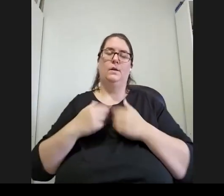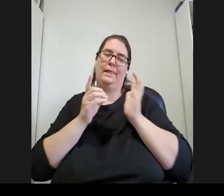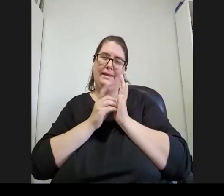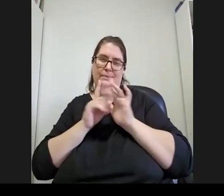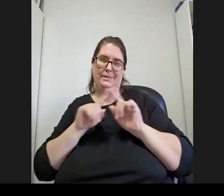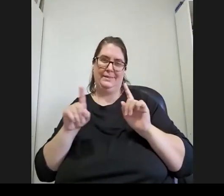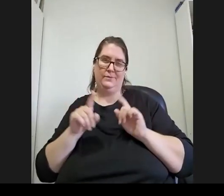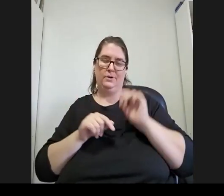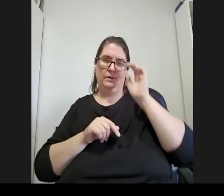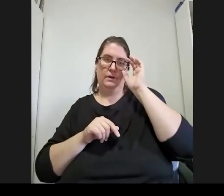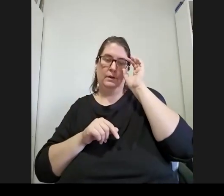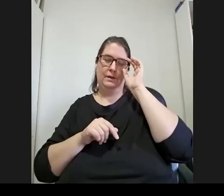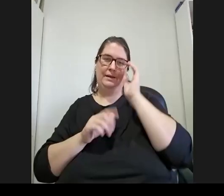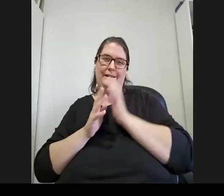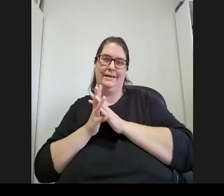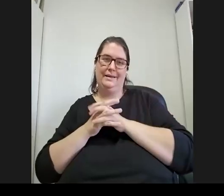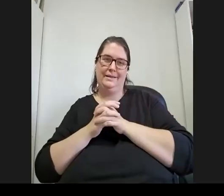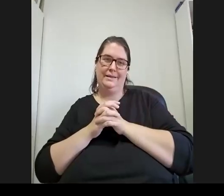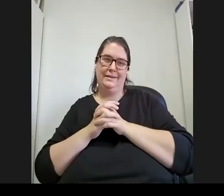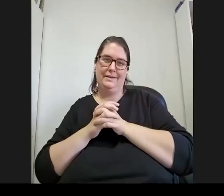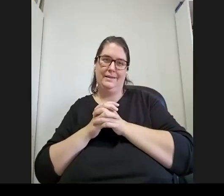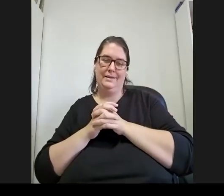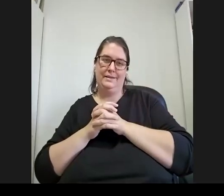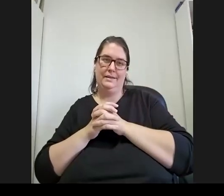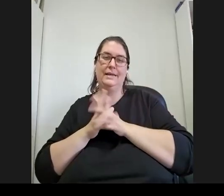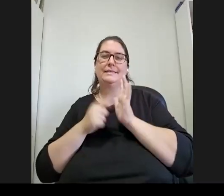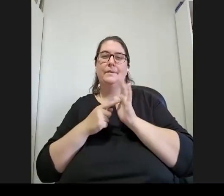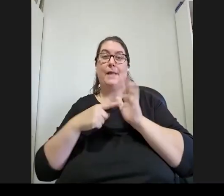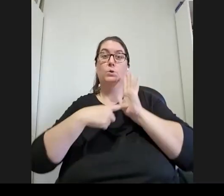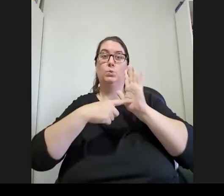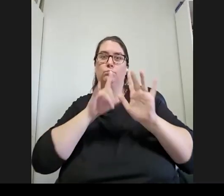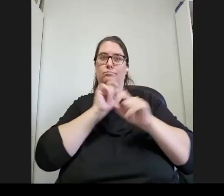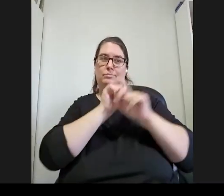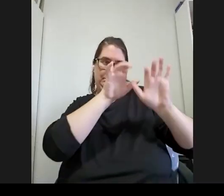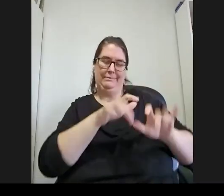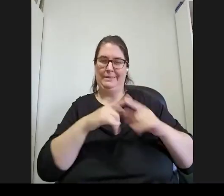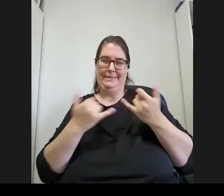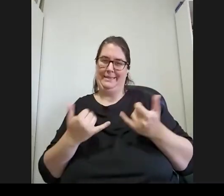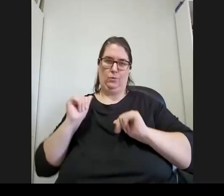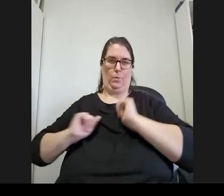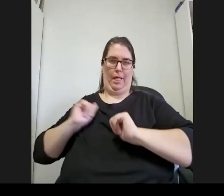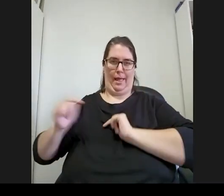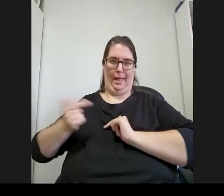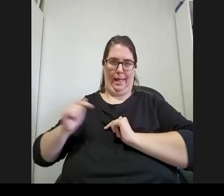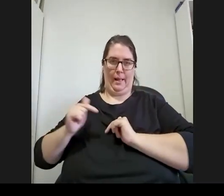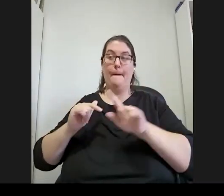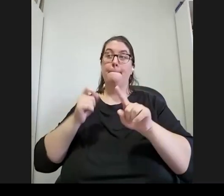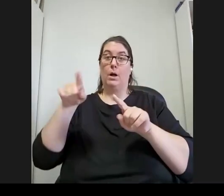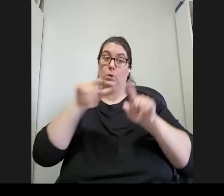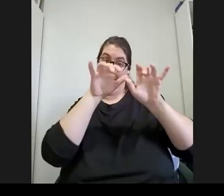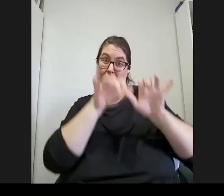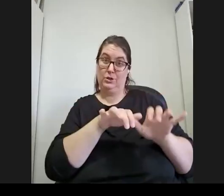we do demo in live, like where we show you where we are entering. So basically, whatever you enter can